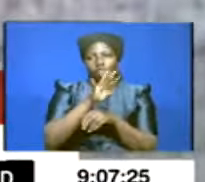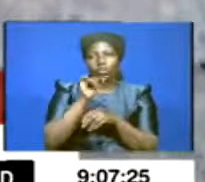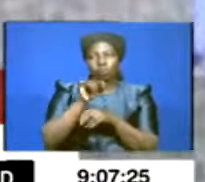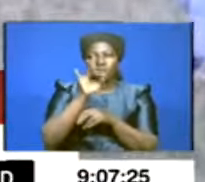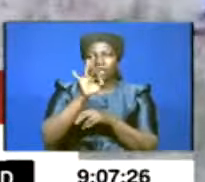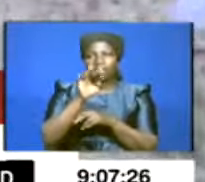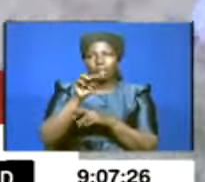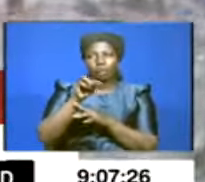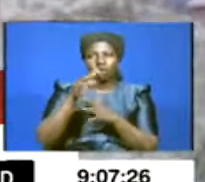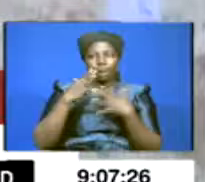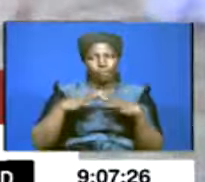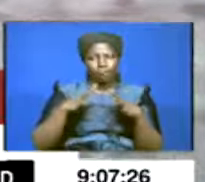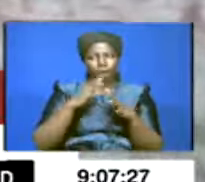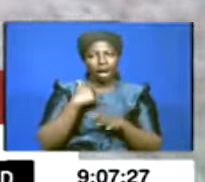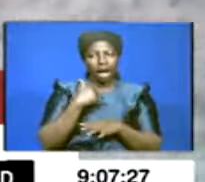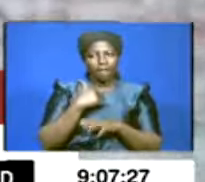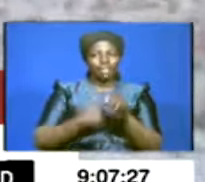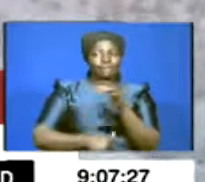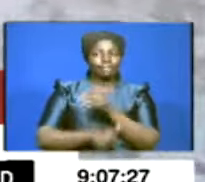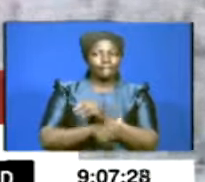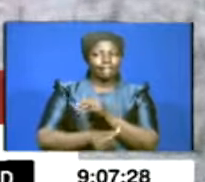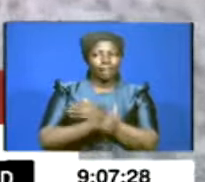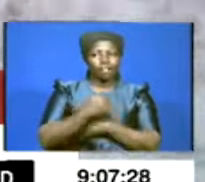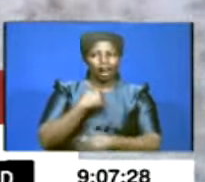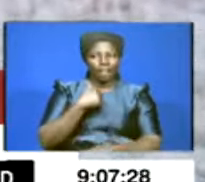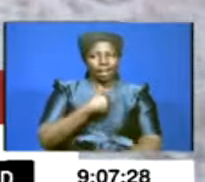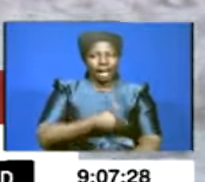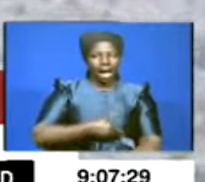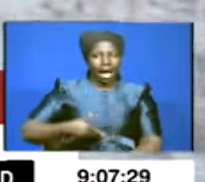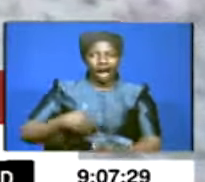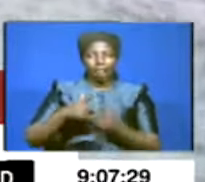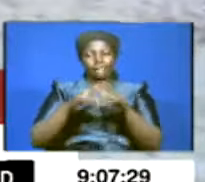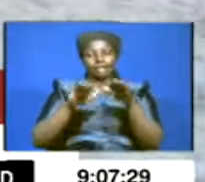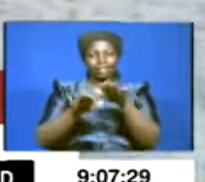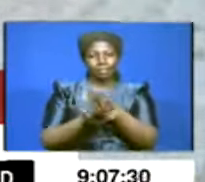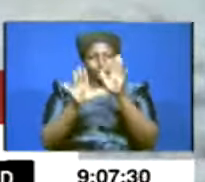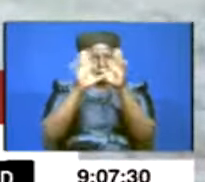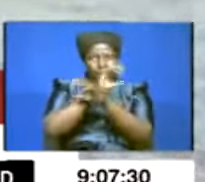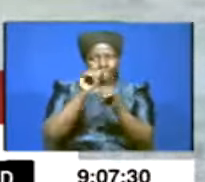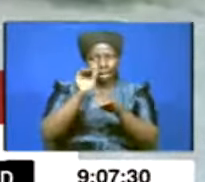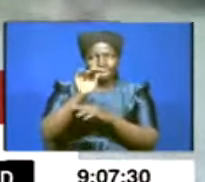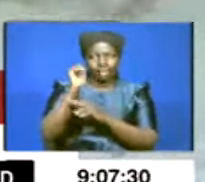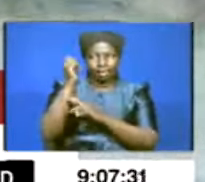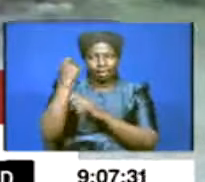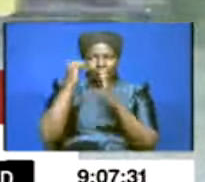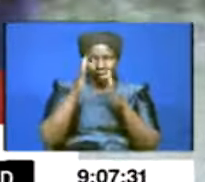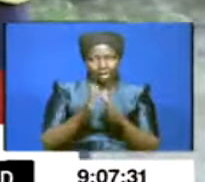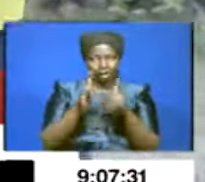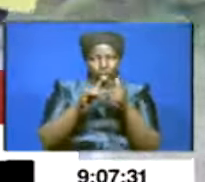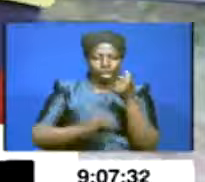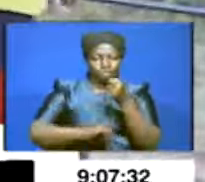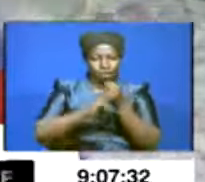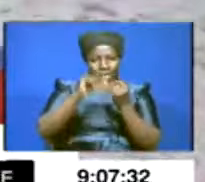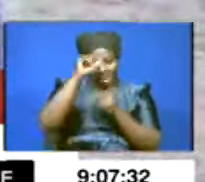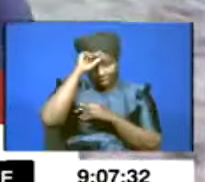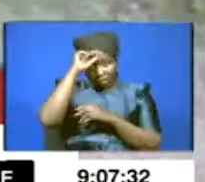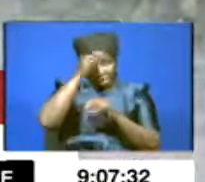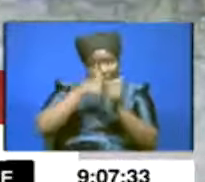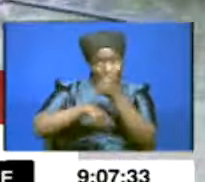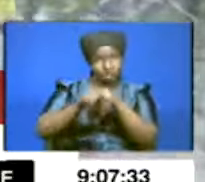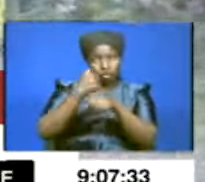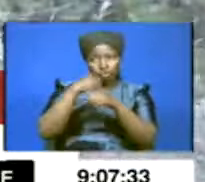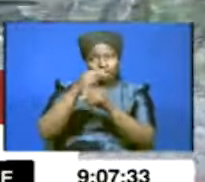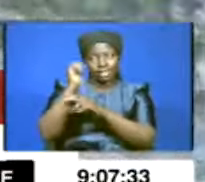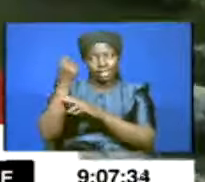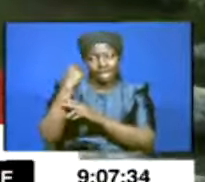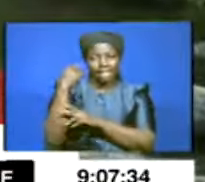people in danger of starvation, the deputy president has called on Kenyans to supplement government efforts in greening Kenya so as to reverse the effects